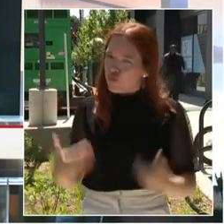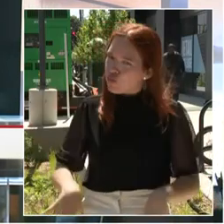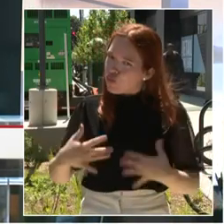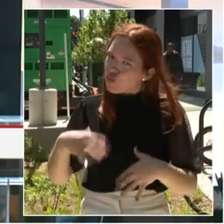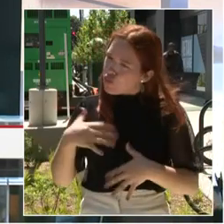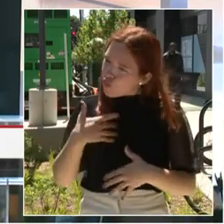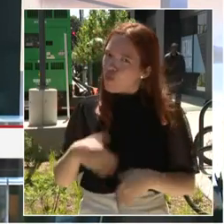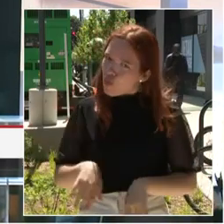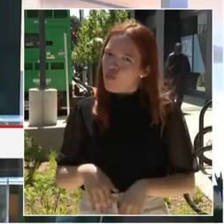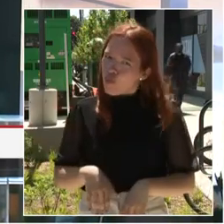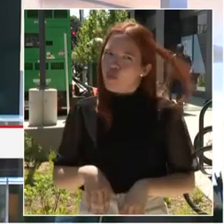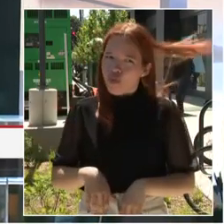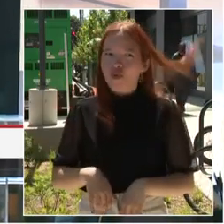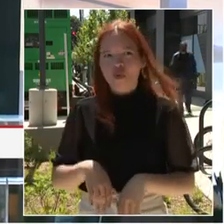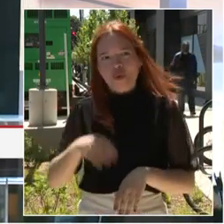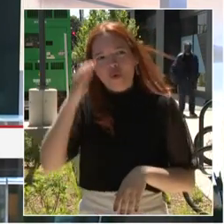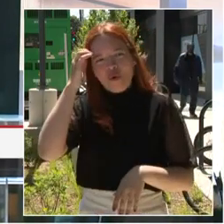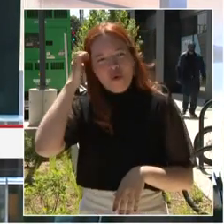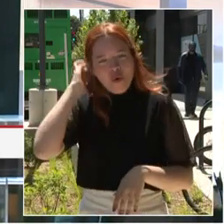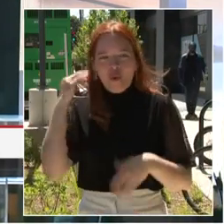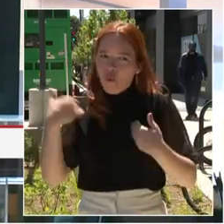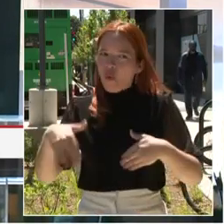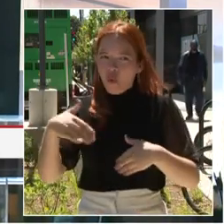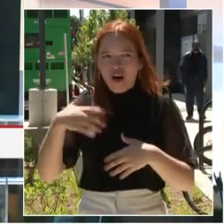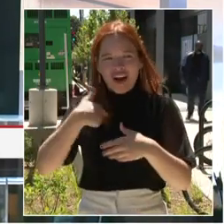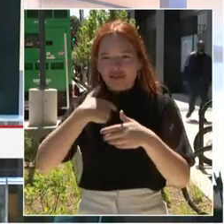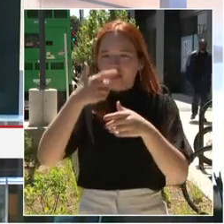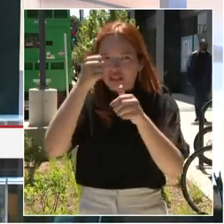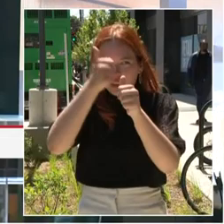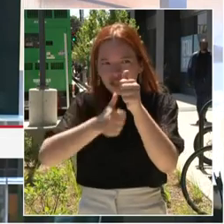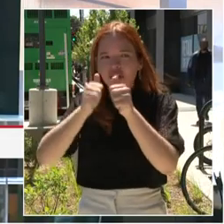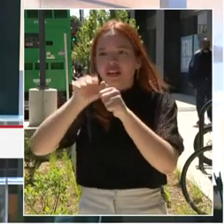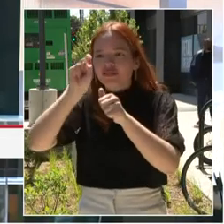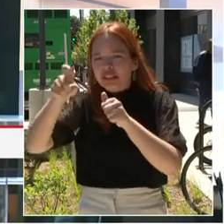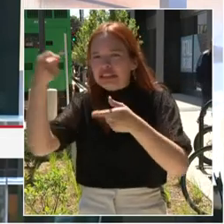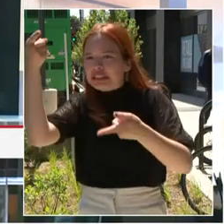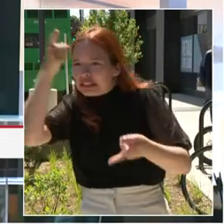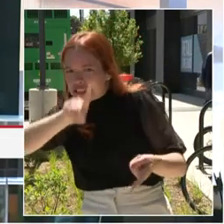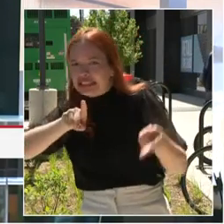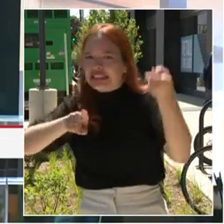has to compromise and everyone has to see the bigger good.